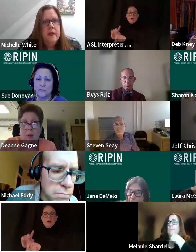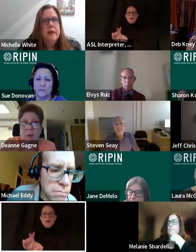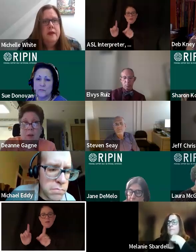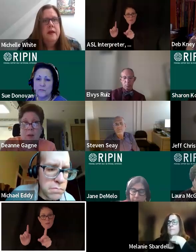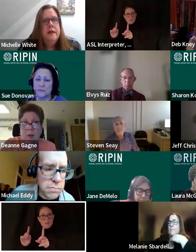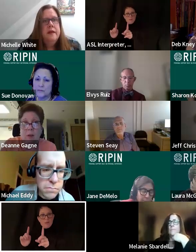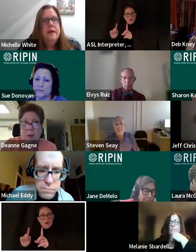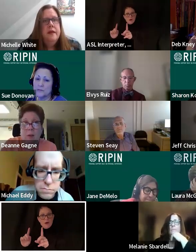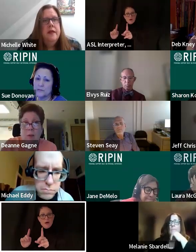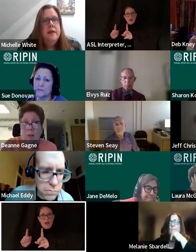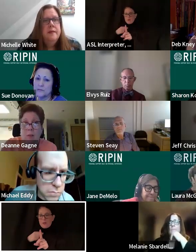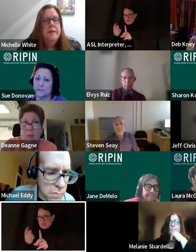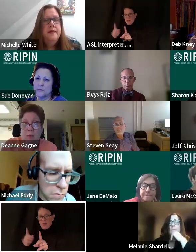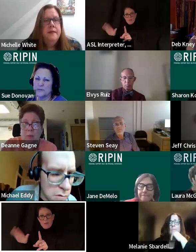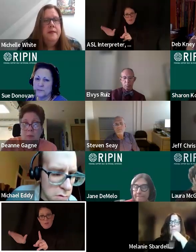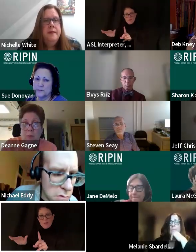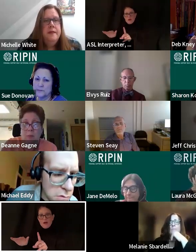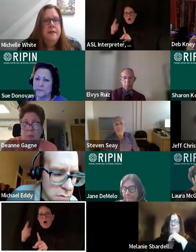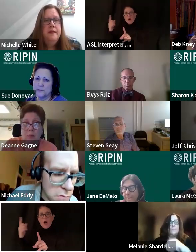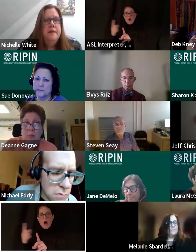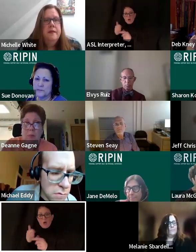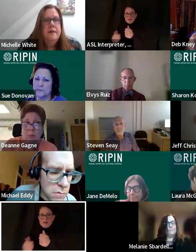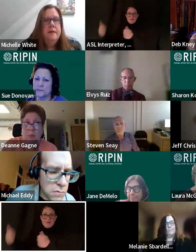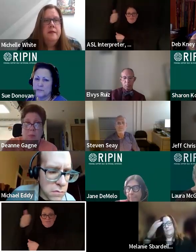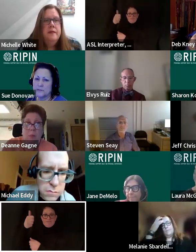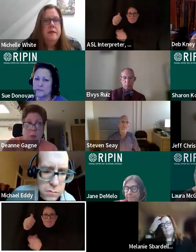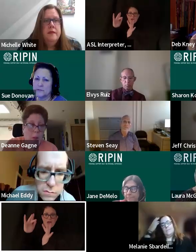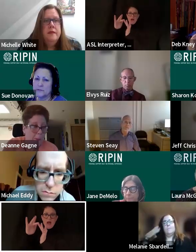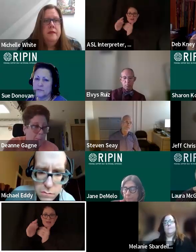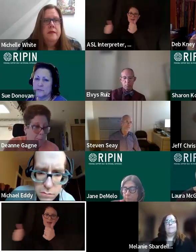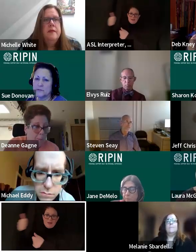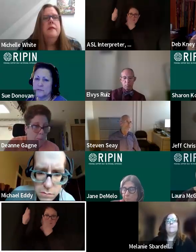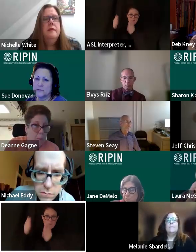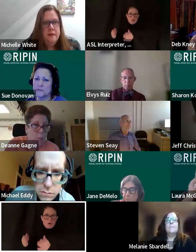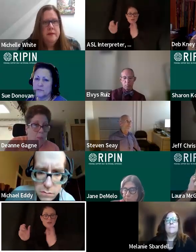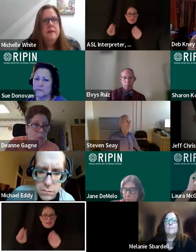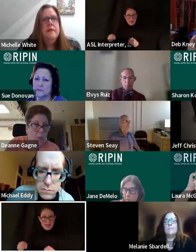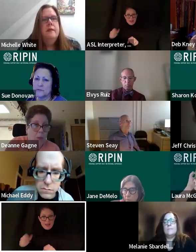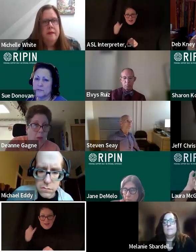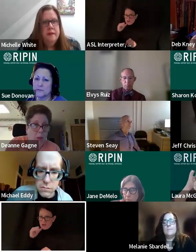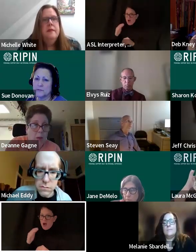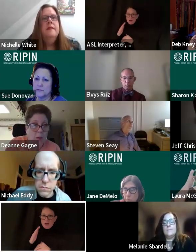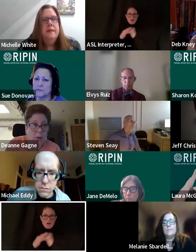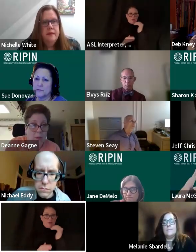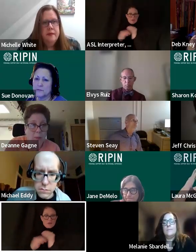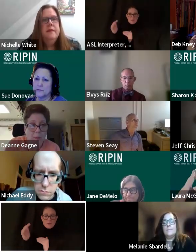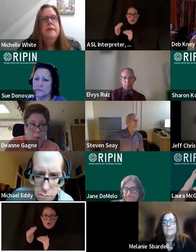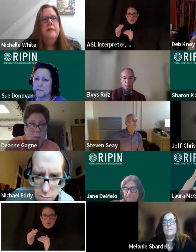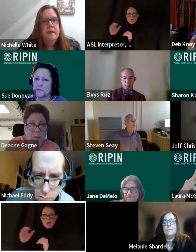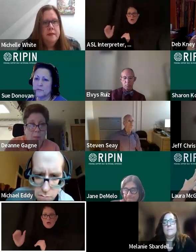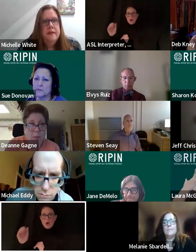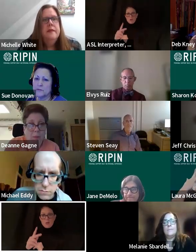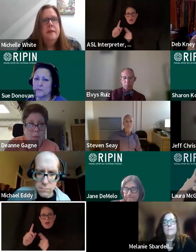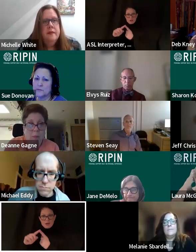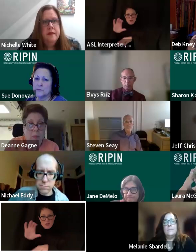I would just say that there's always a supervisor. They could speak with someone else too if they're not comfortable going back